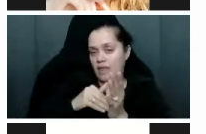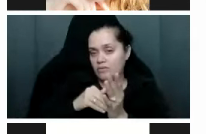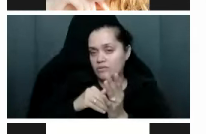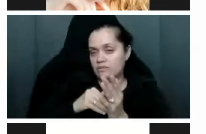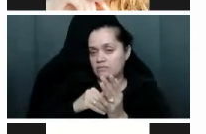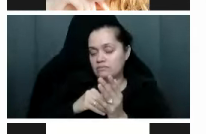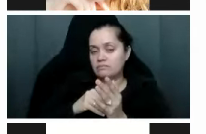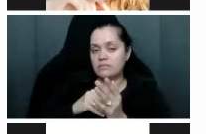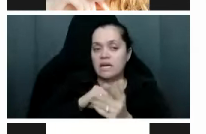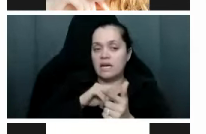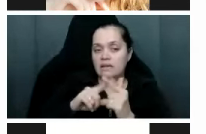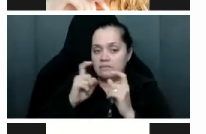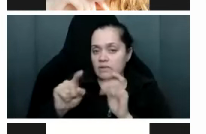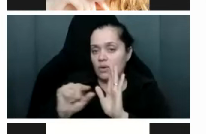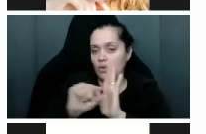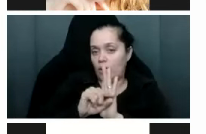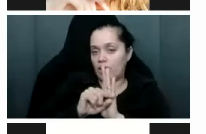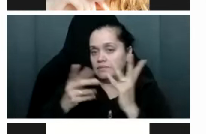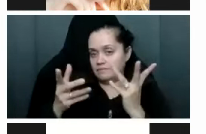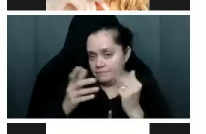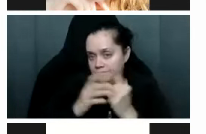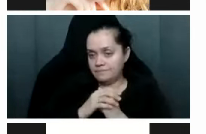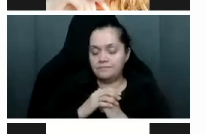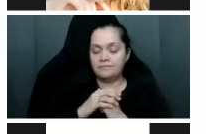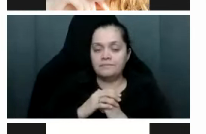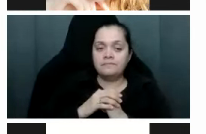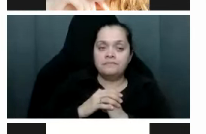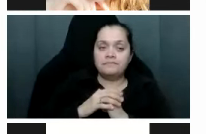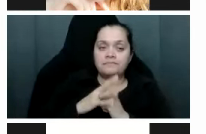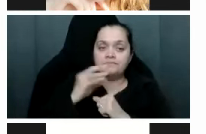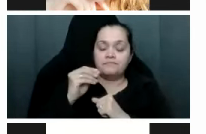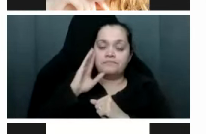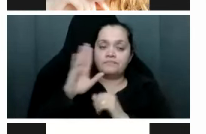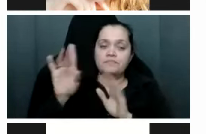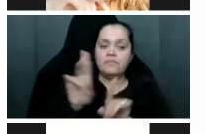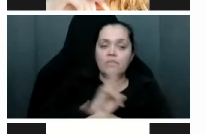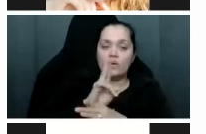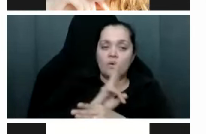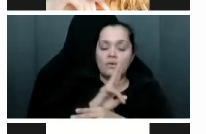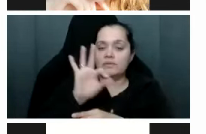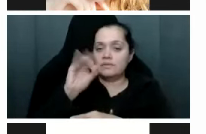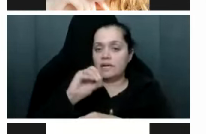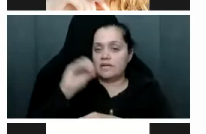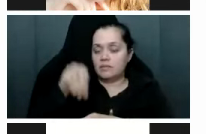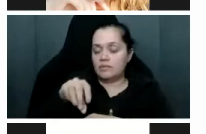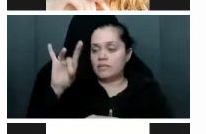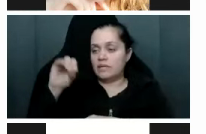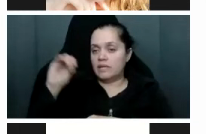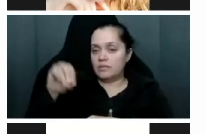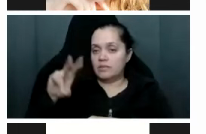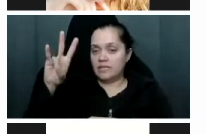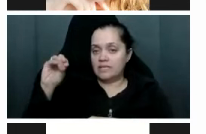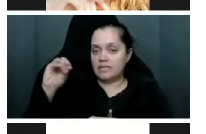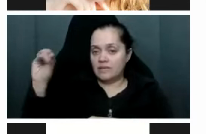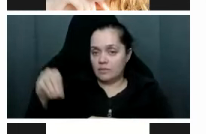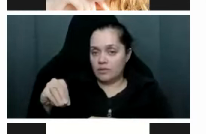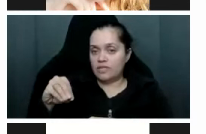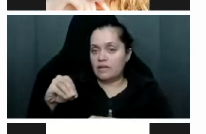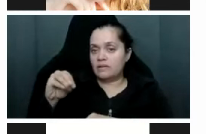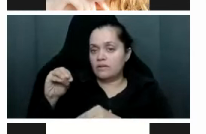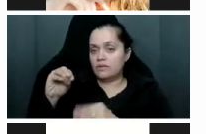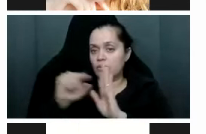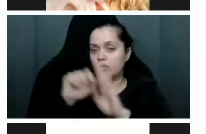you'll get a grade, of course. And I'll use the familiar 90%, 80%, 70% grading system.